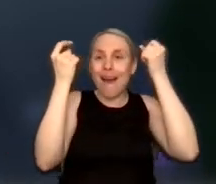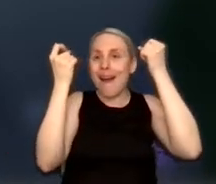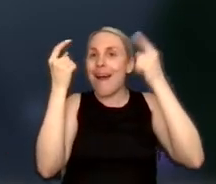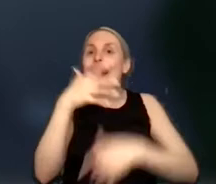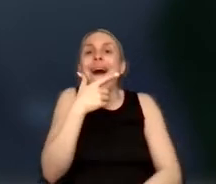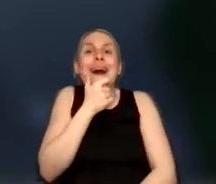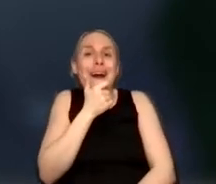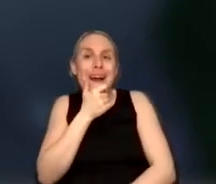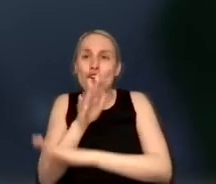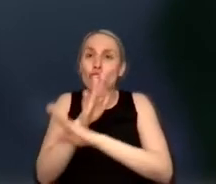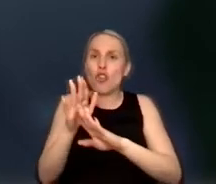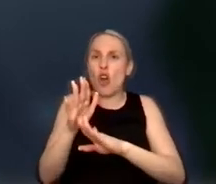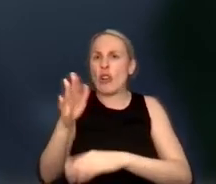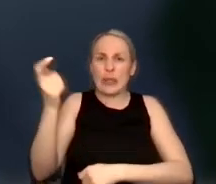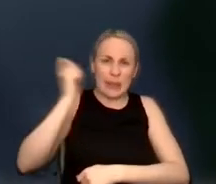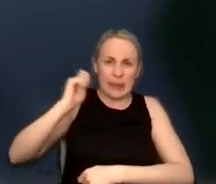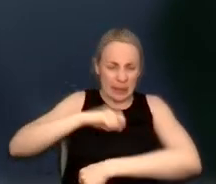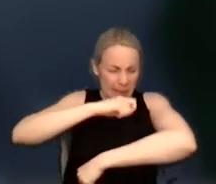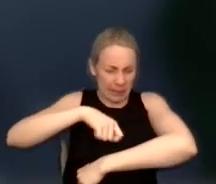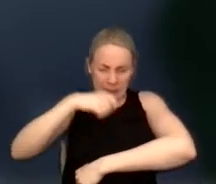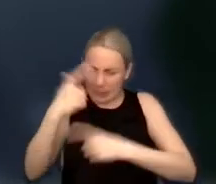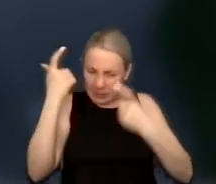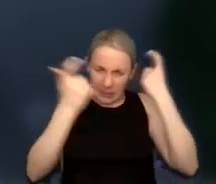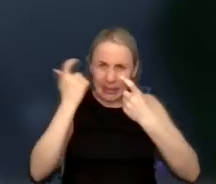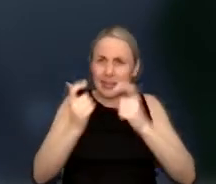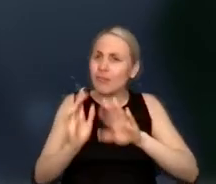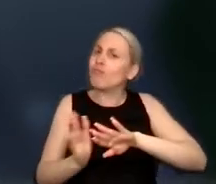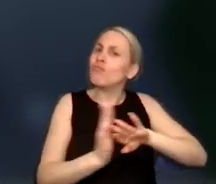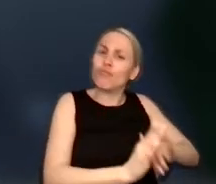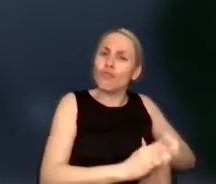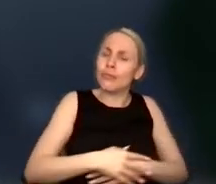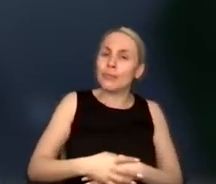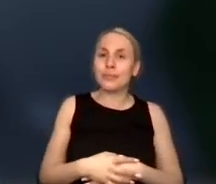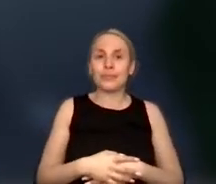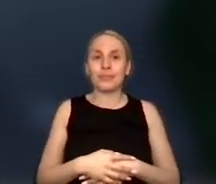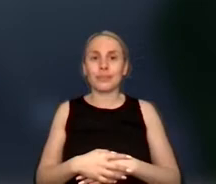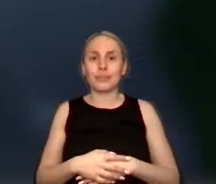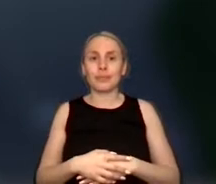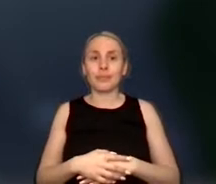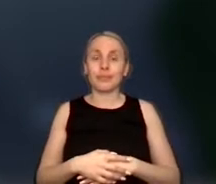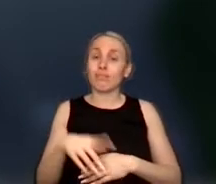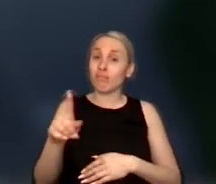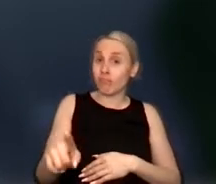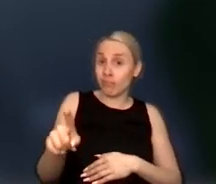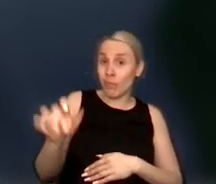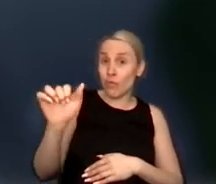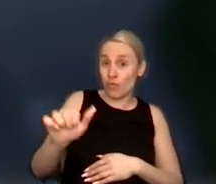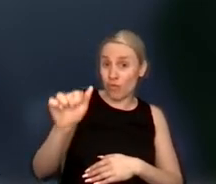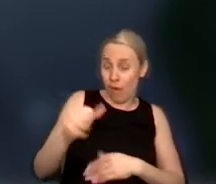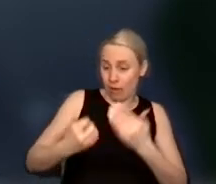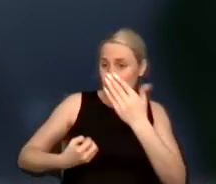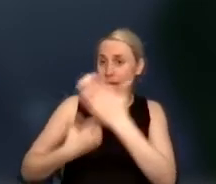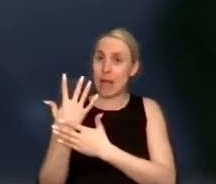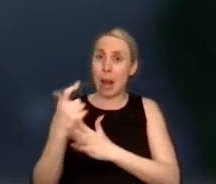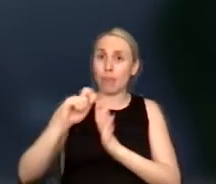winding yourself around your own personal health. Yeah, but there is something that's, you know, hard and challenging about developing